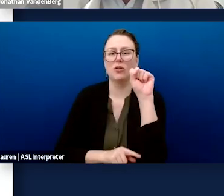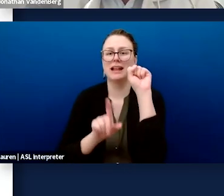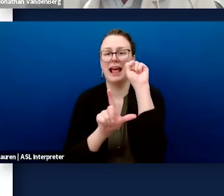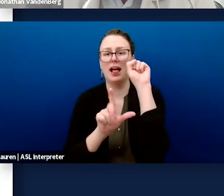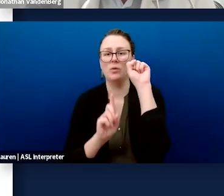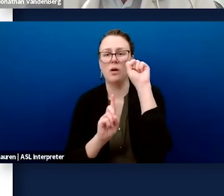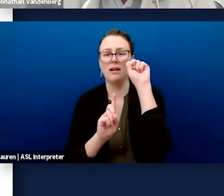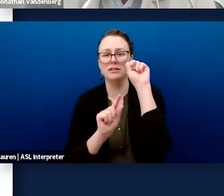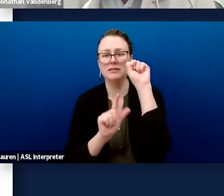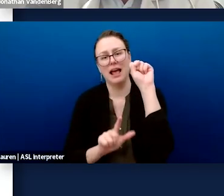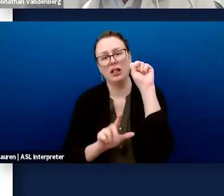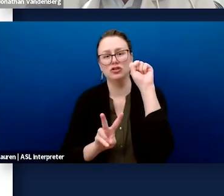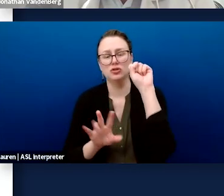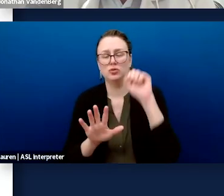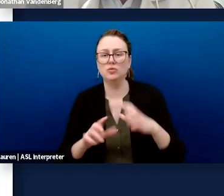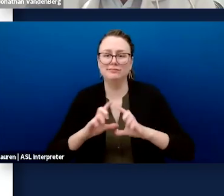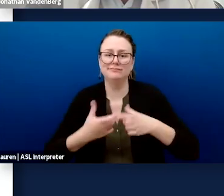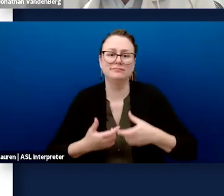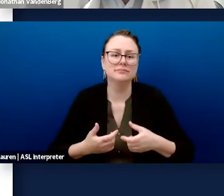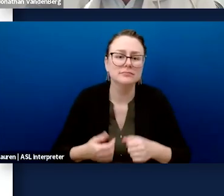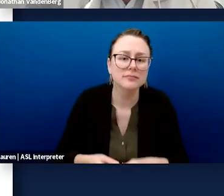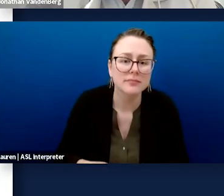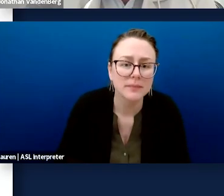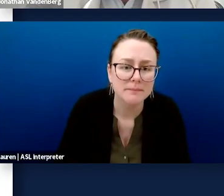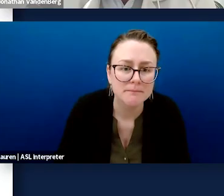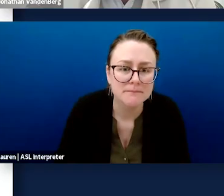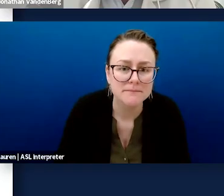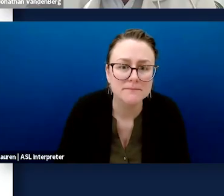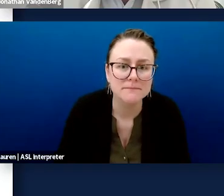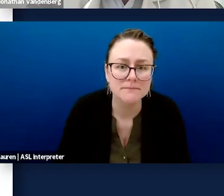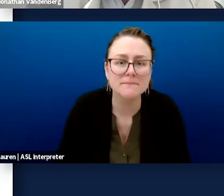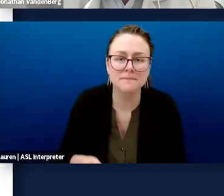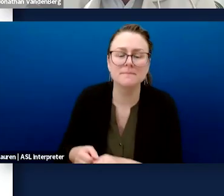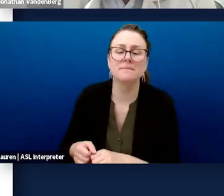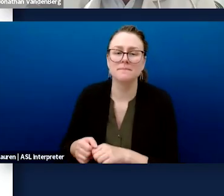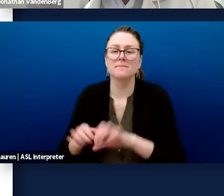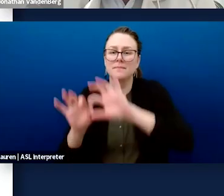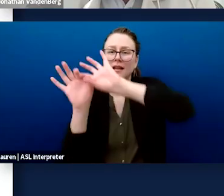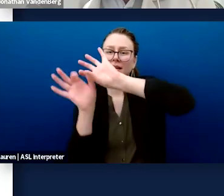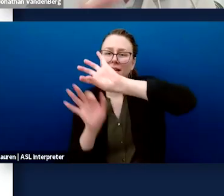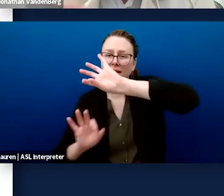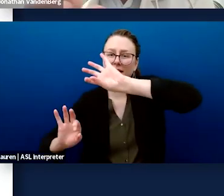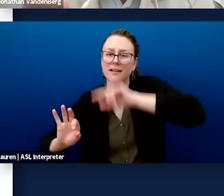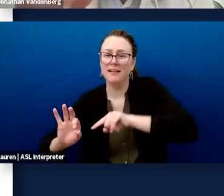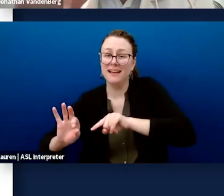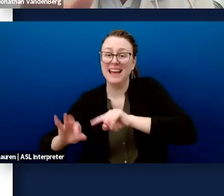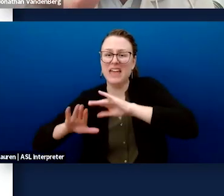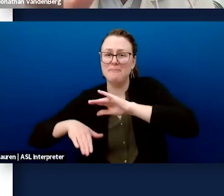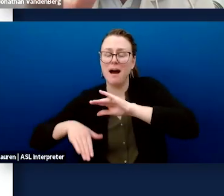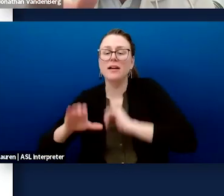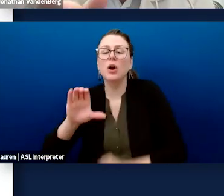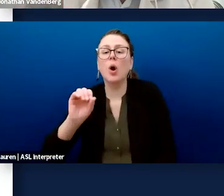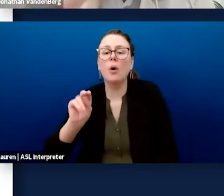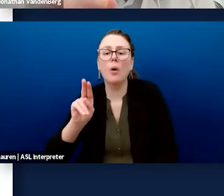level typically. And if that, what we call conus medullaris, or the very bottom of the spinal cord, is injured, that's where a lot of